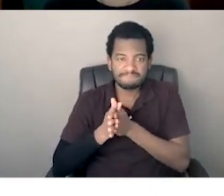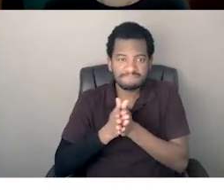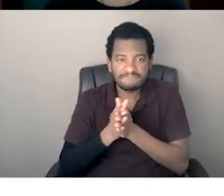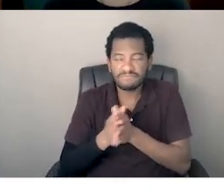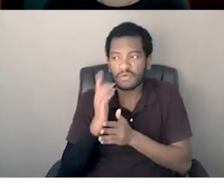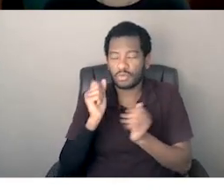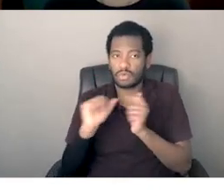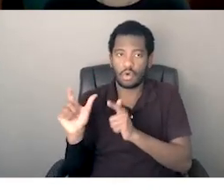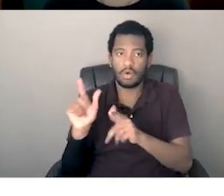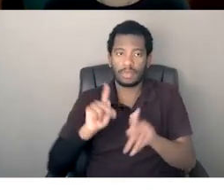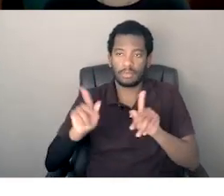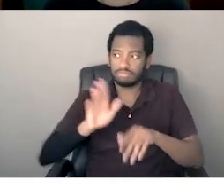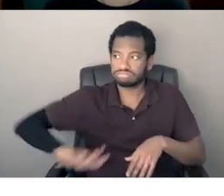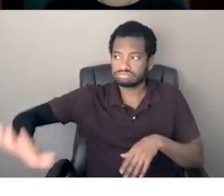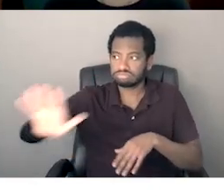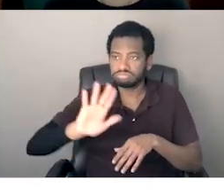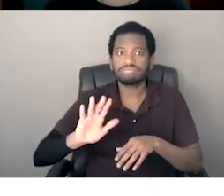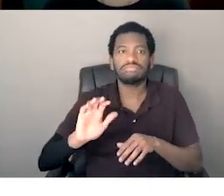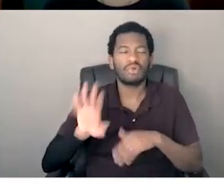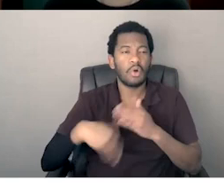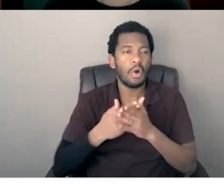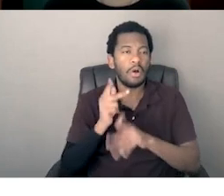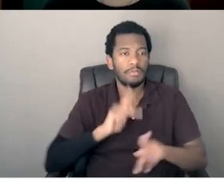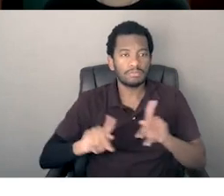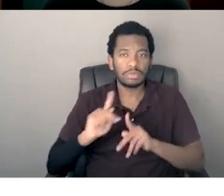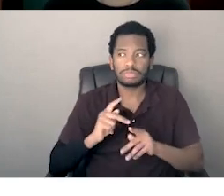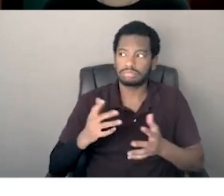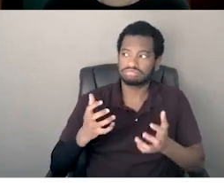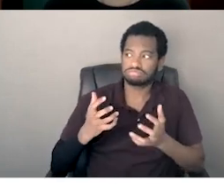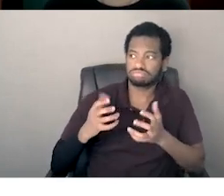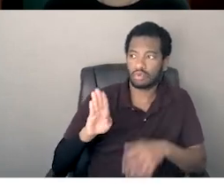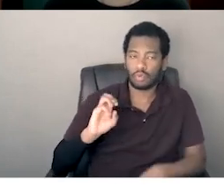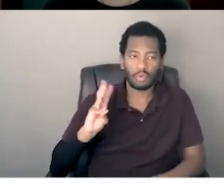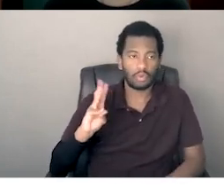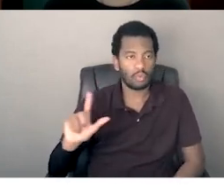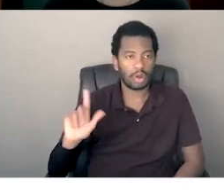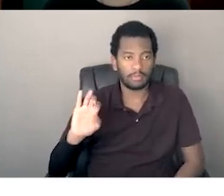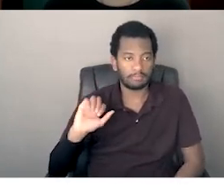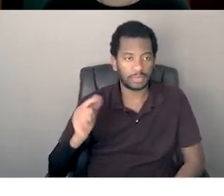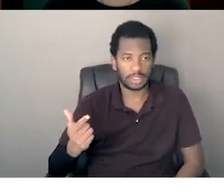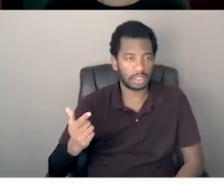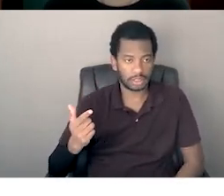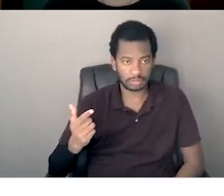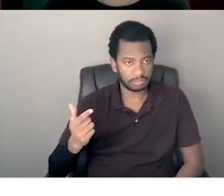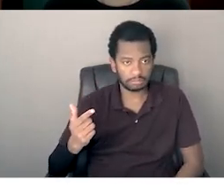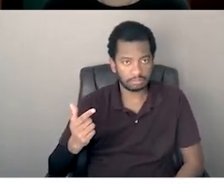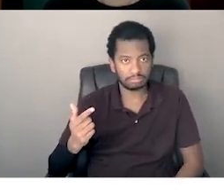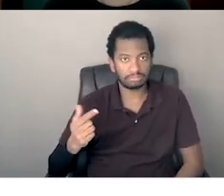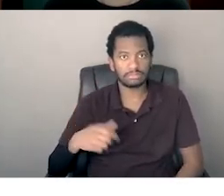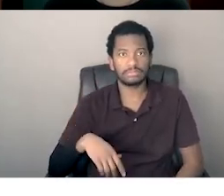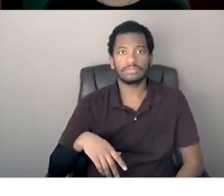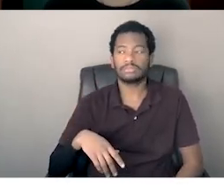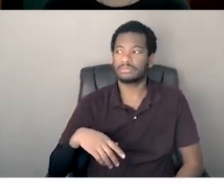We are all hardwired for well-being. We do not see it as a drive. It's a drive,